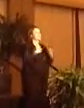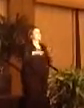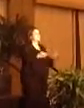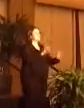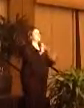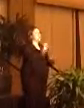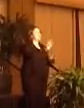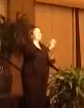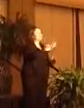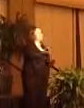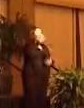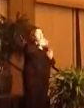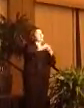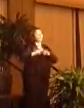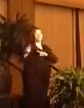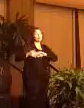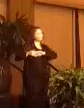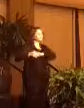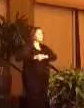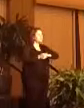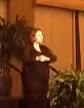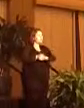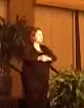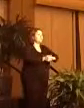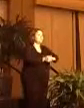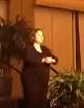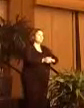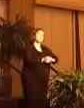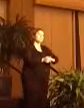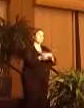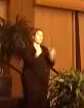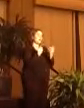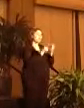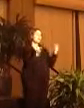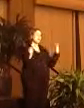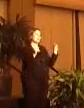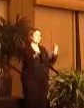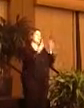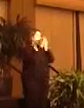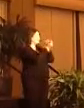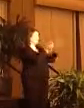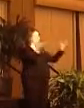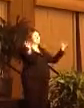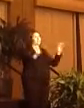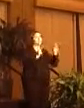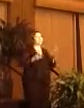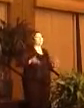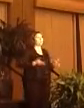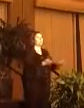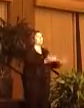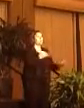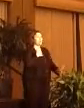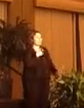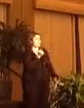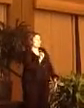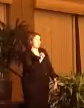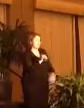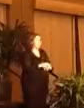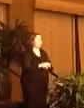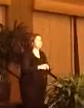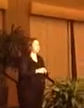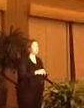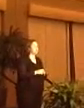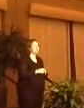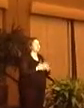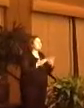hold your boyfriend's hand, you're kind of coming out to all the people on the street. And so while, you know, the experience